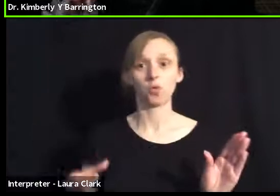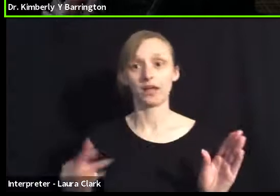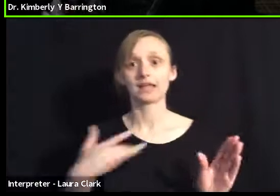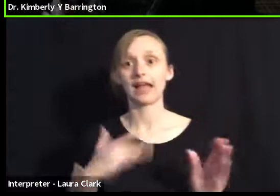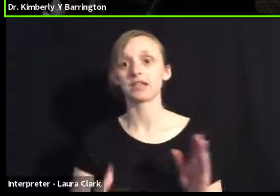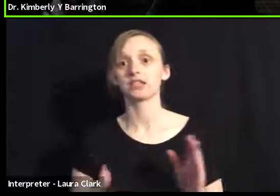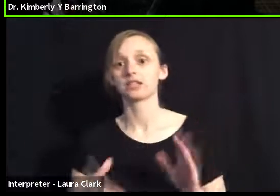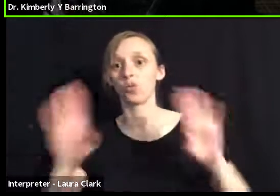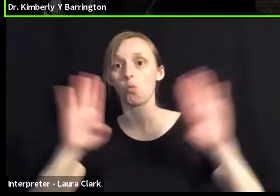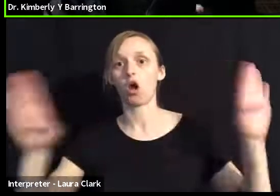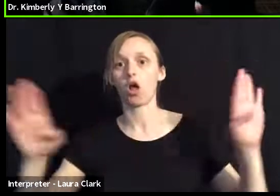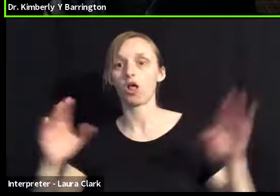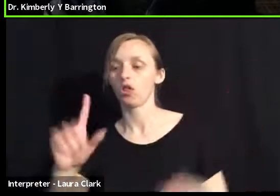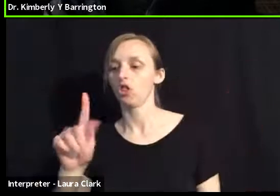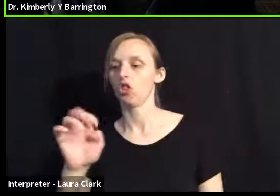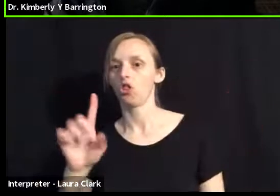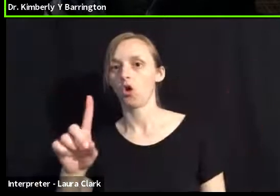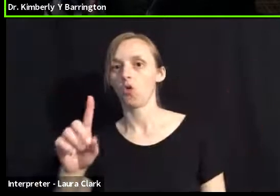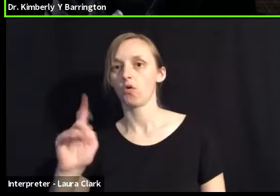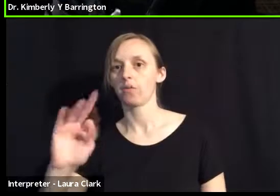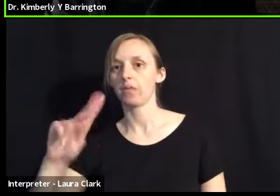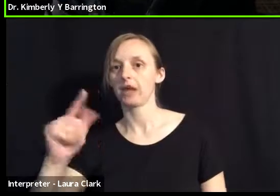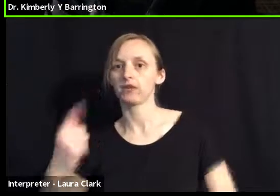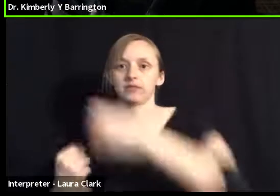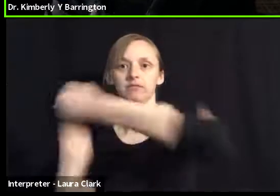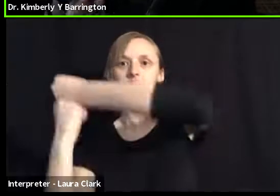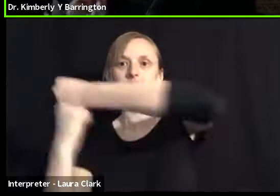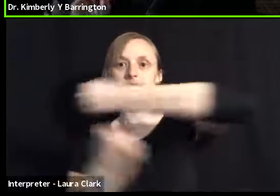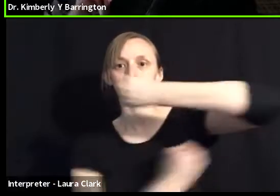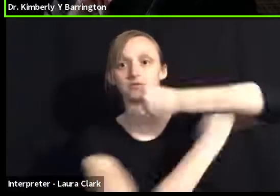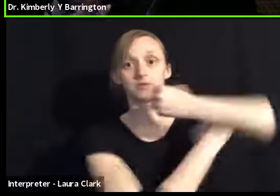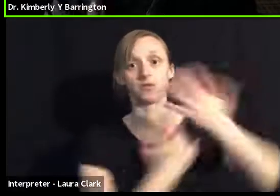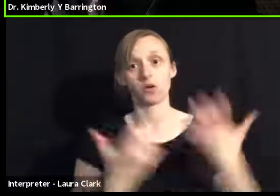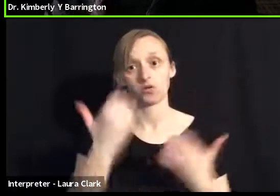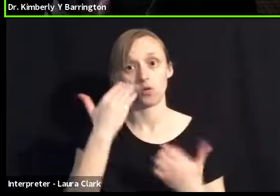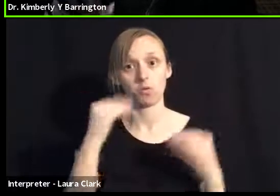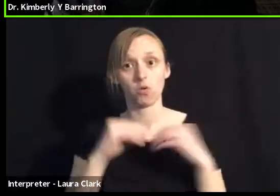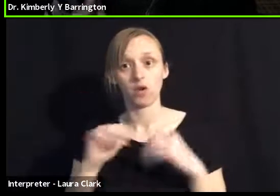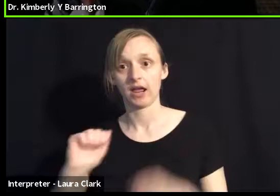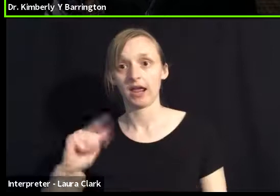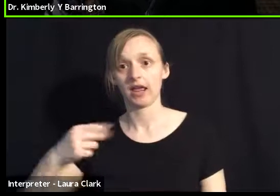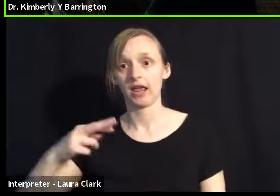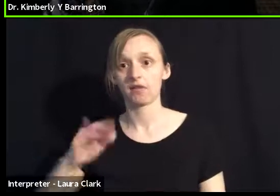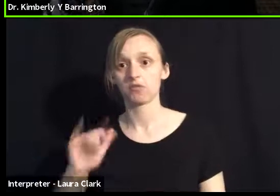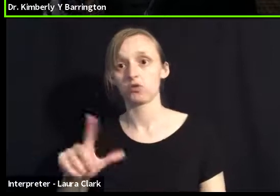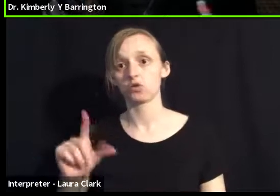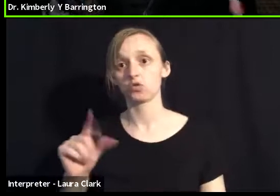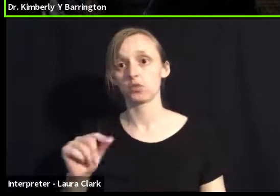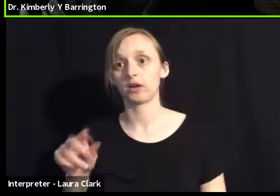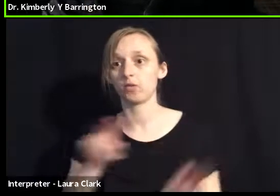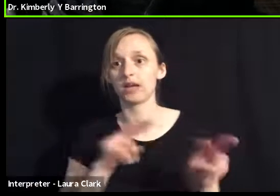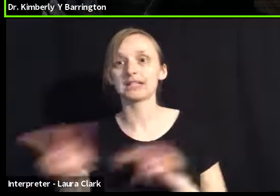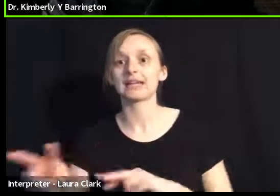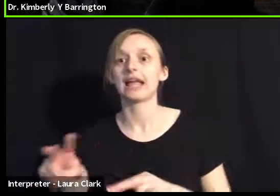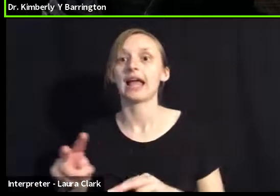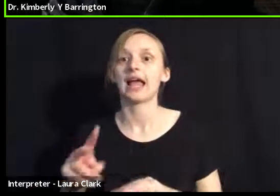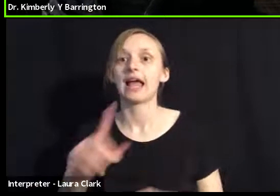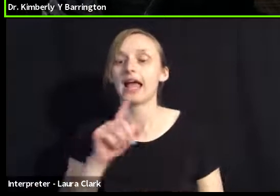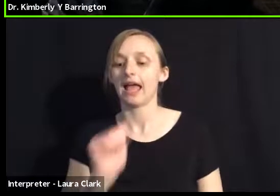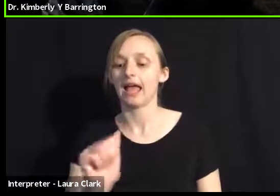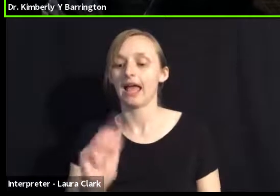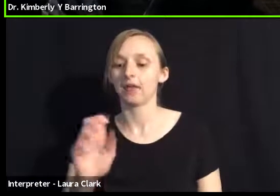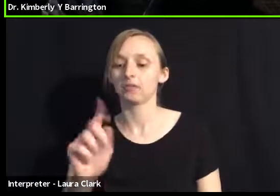if you want to know more about that, you can tune in on April 20th when we do our Absolutely Accessible Kent, where we will talk